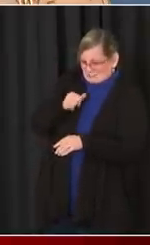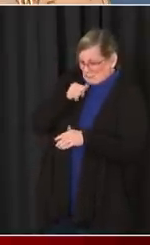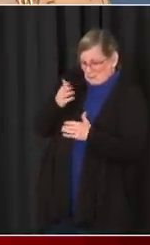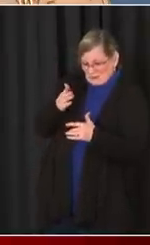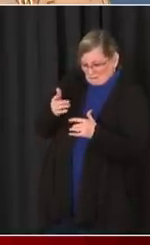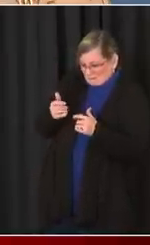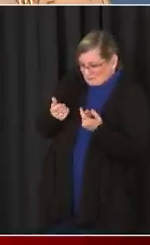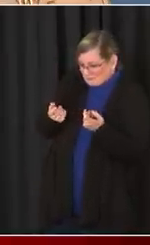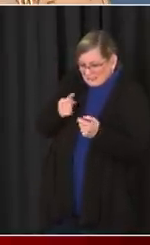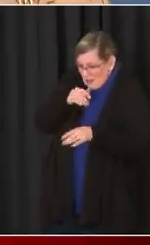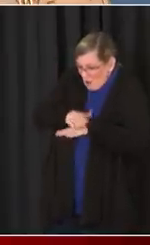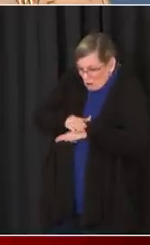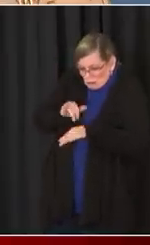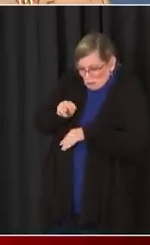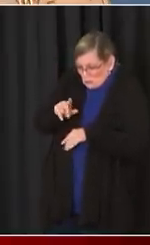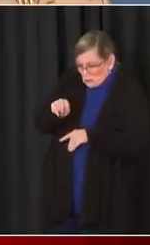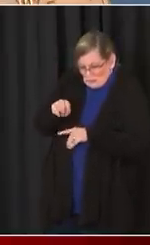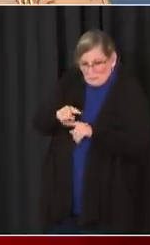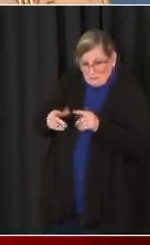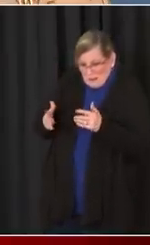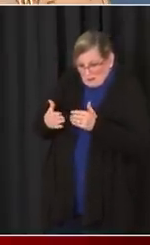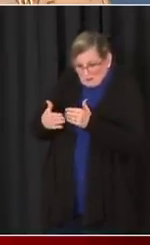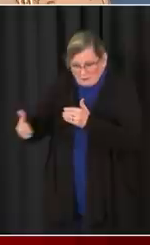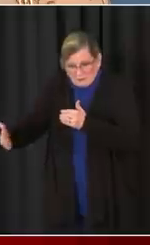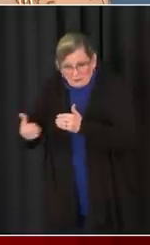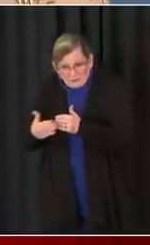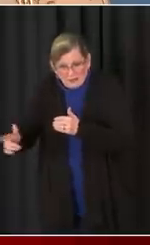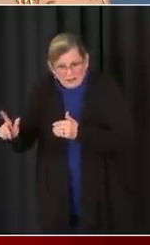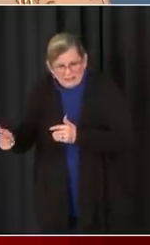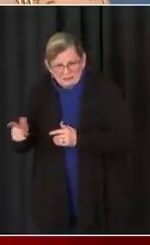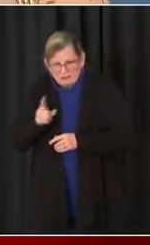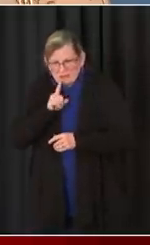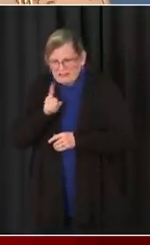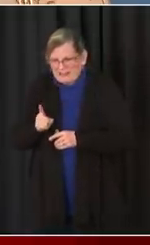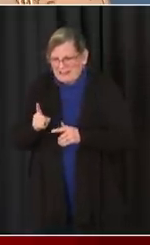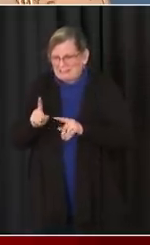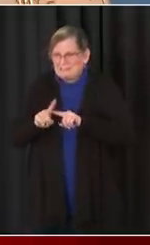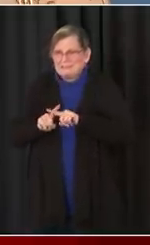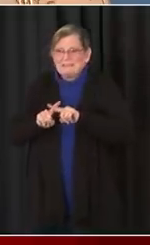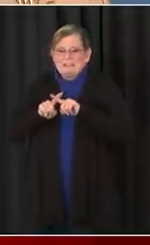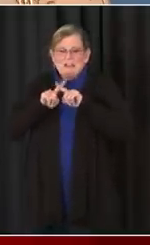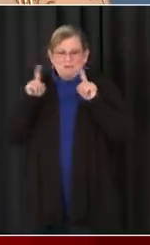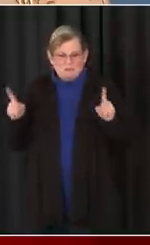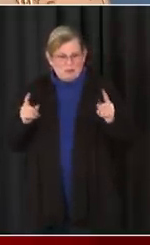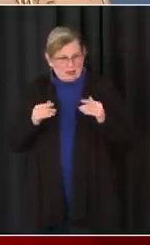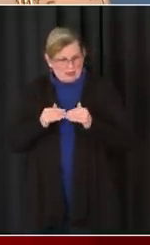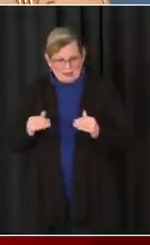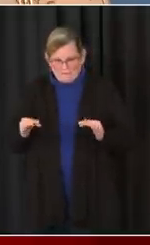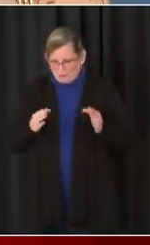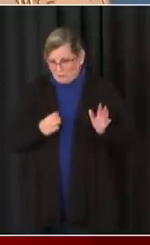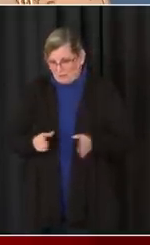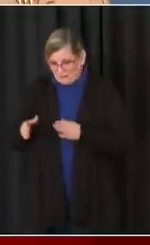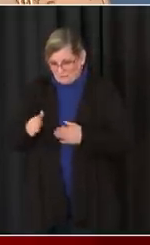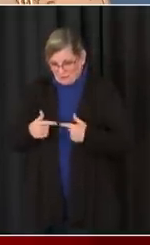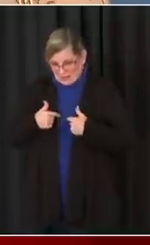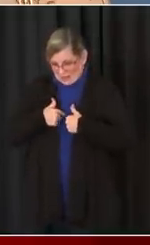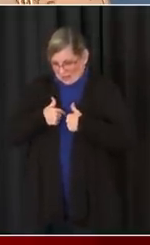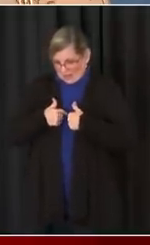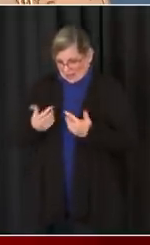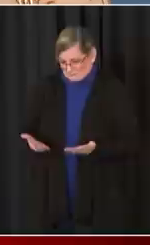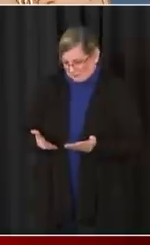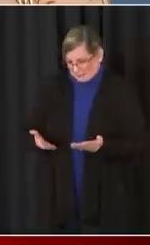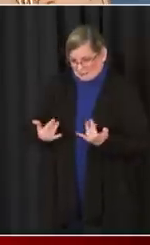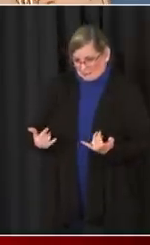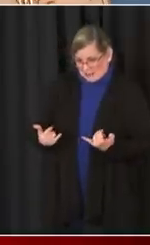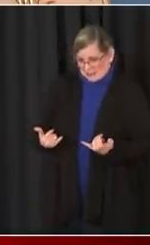us, as we think about it as the nation's capital, that means a whole different level of policing. I sit before you right now